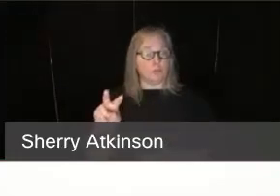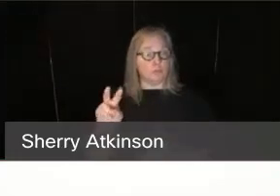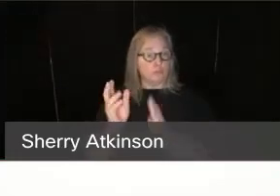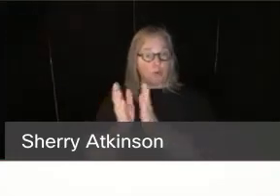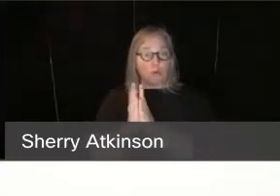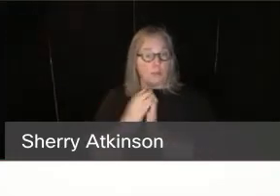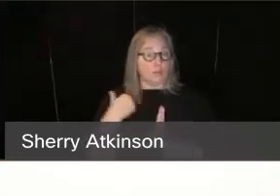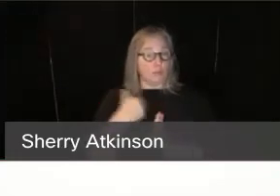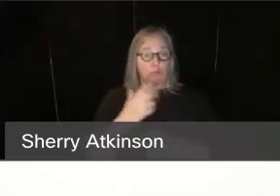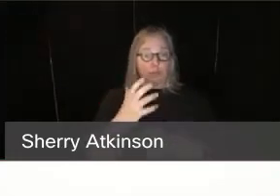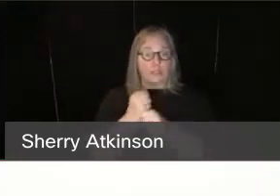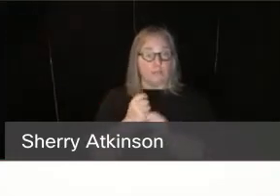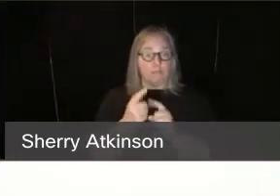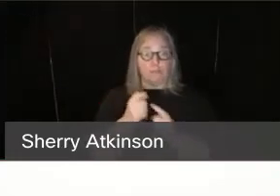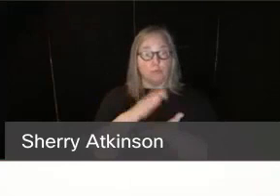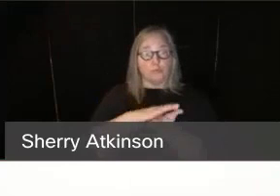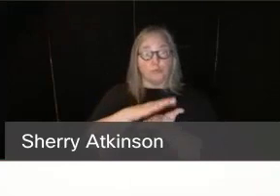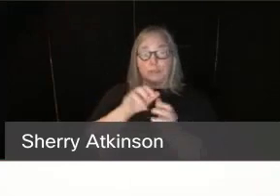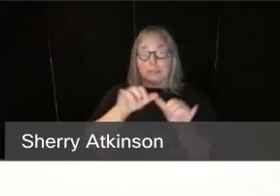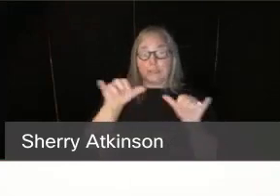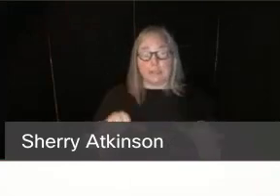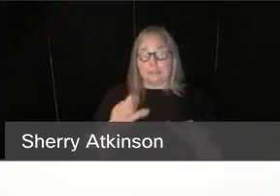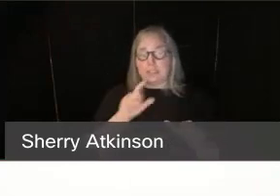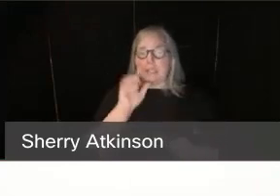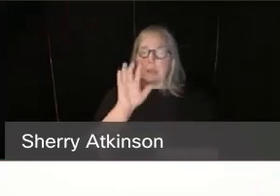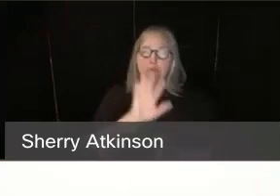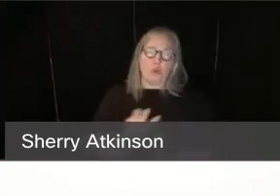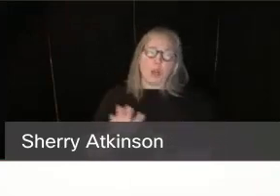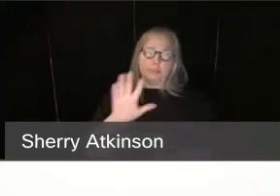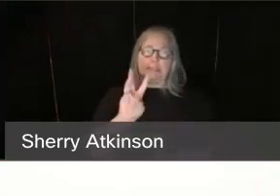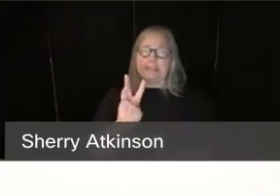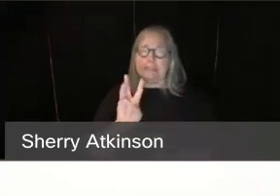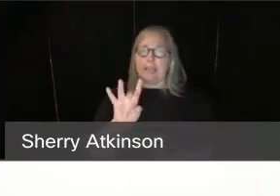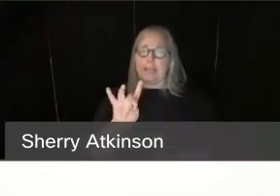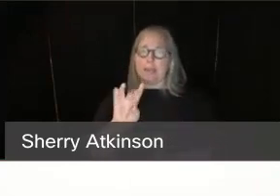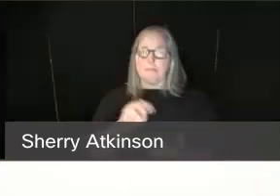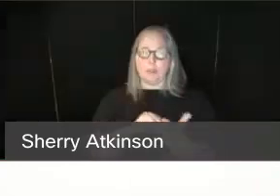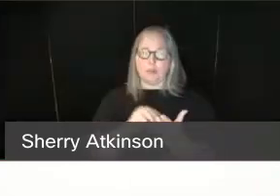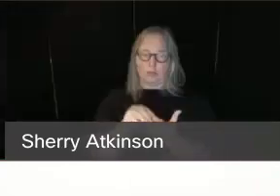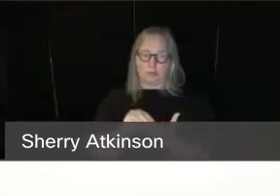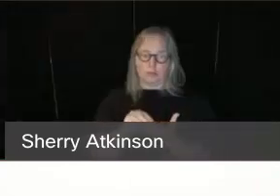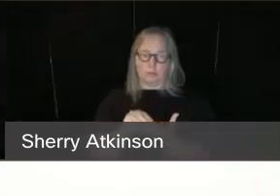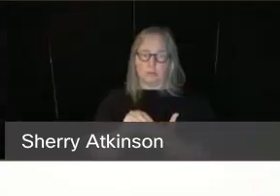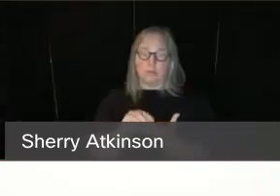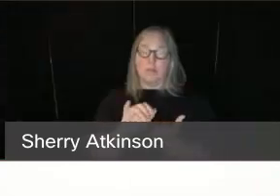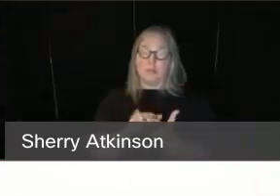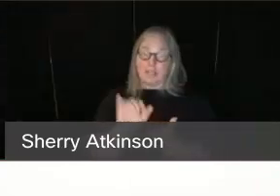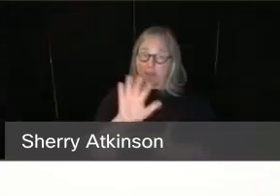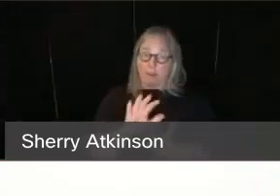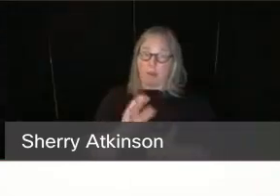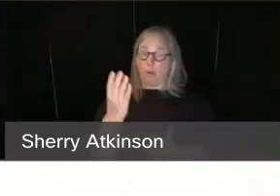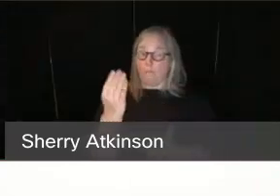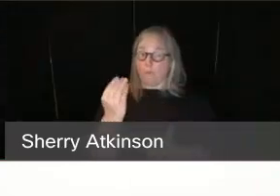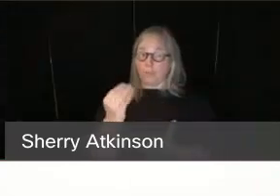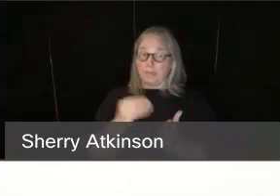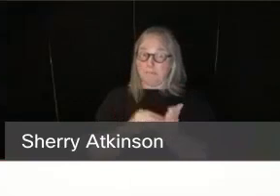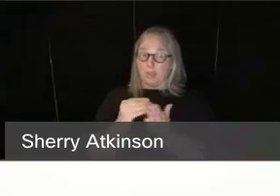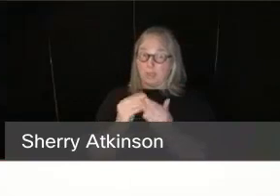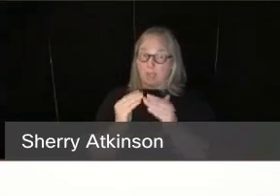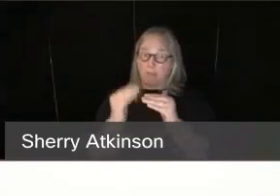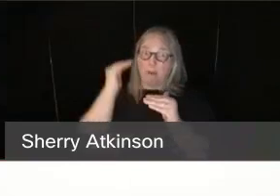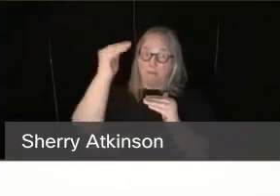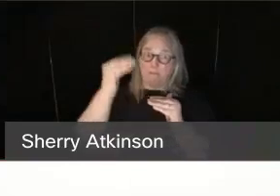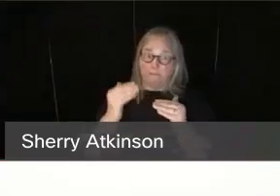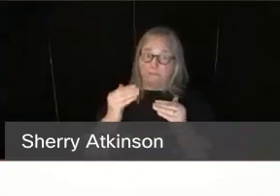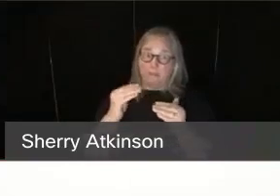we received from the school system is approximately $68 million. So that's about $14 million above